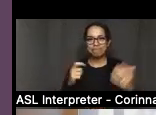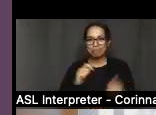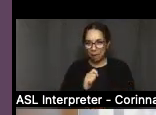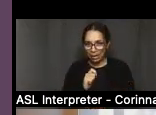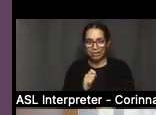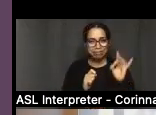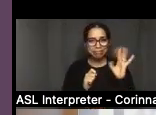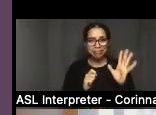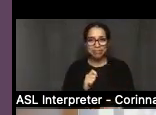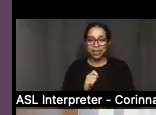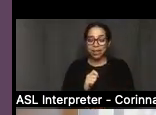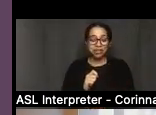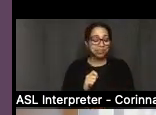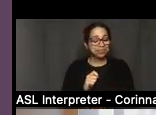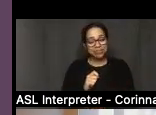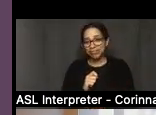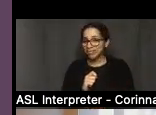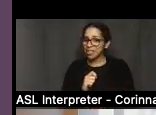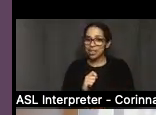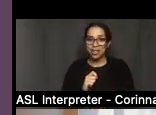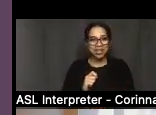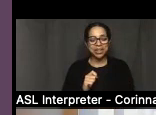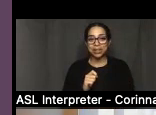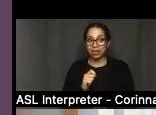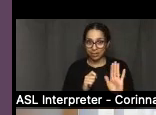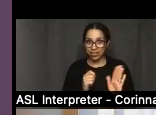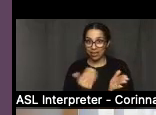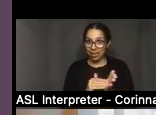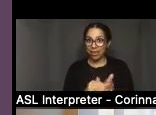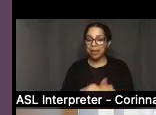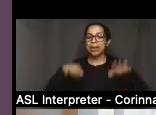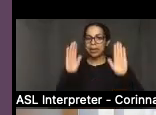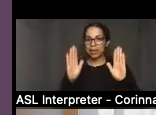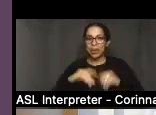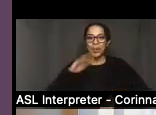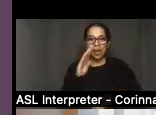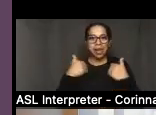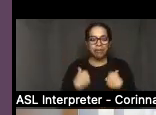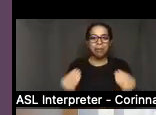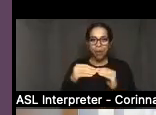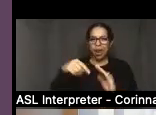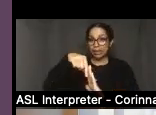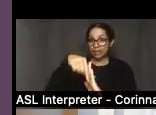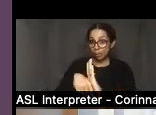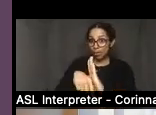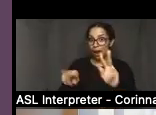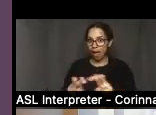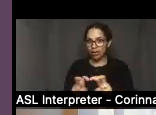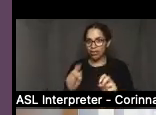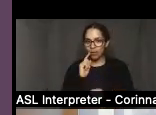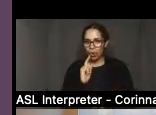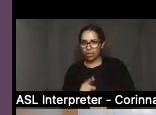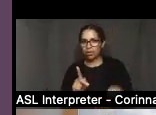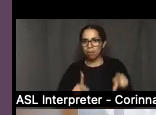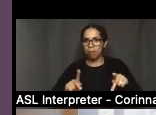I think okay, we're going to do a more in-depth analysis of this population and understand more about